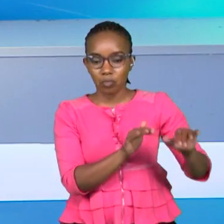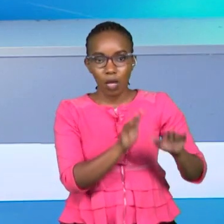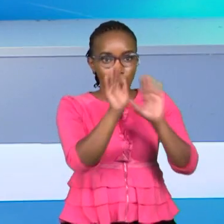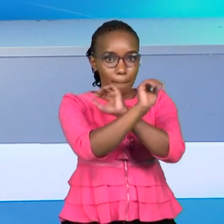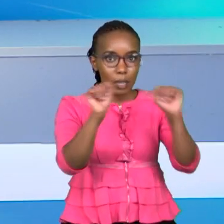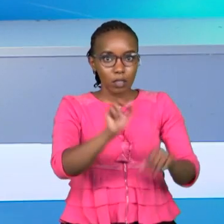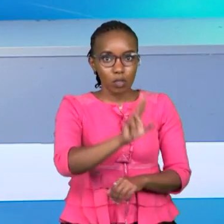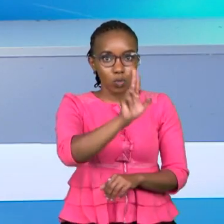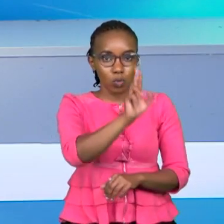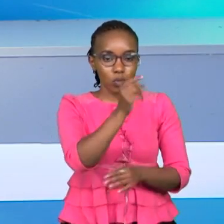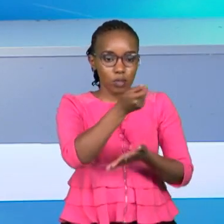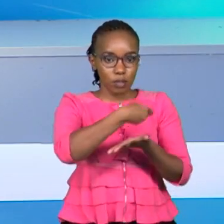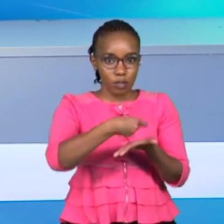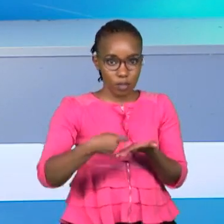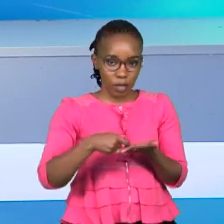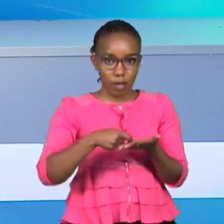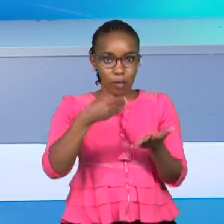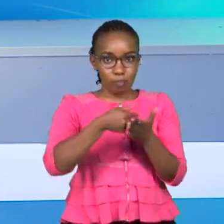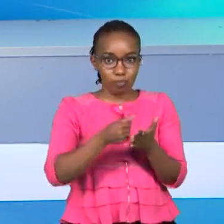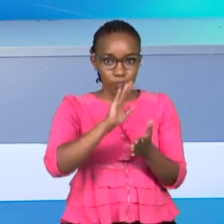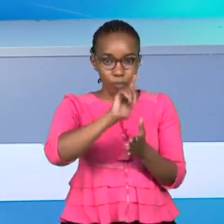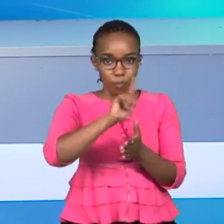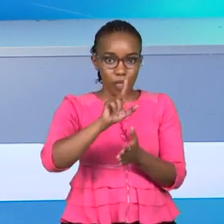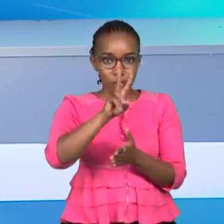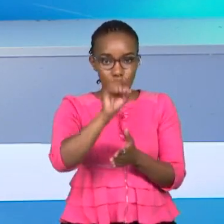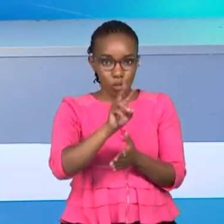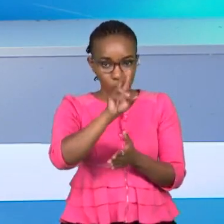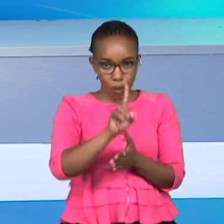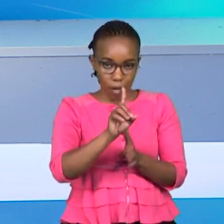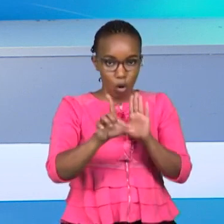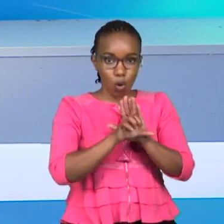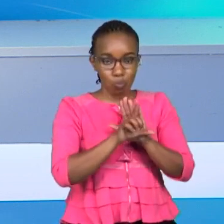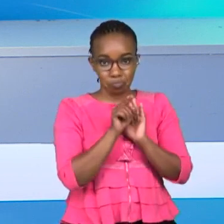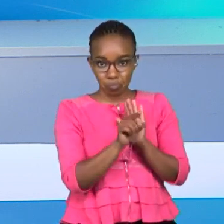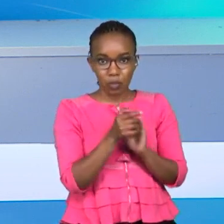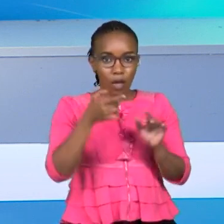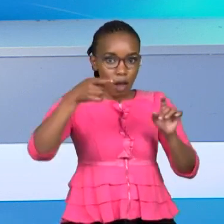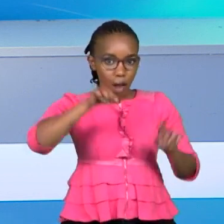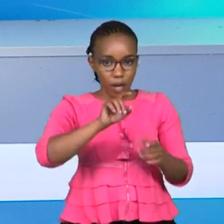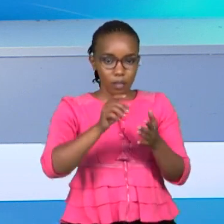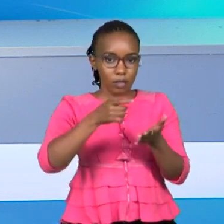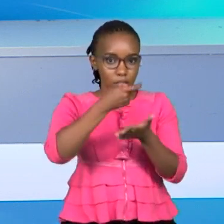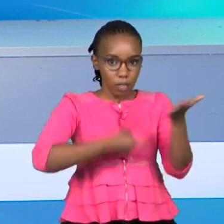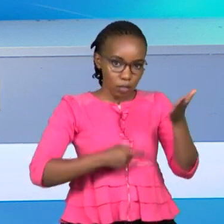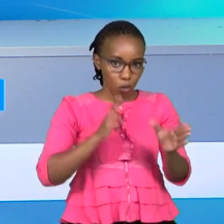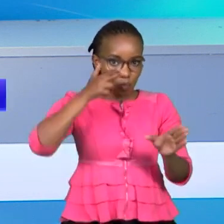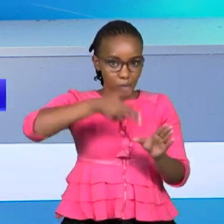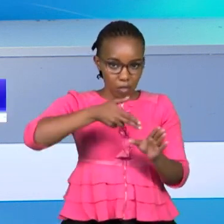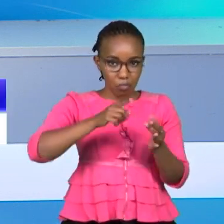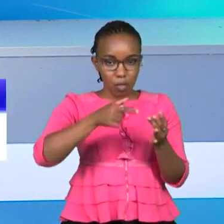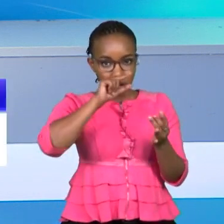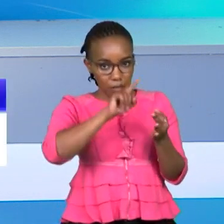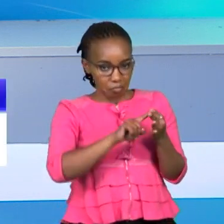President Uhuru Kenyatta has signed the Finance Bill 2021 into law. The bill will see an increase in taxation on liquefied petroleum